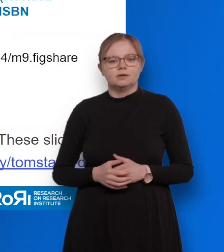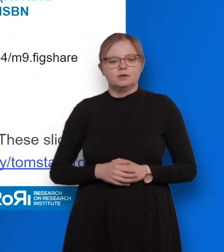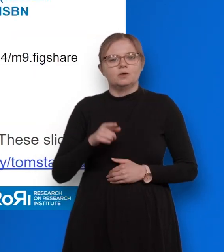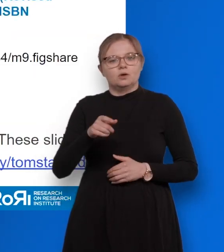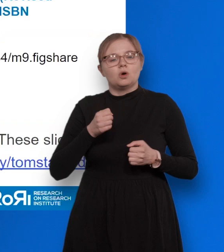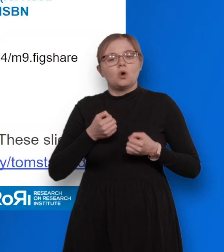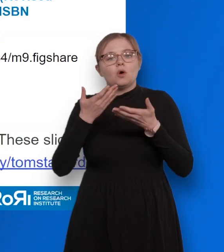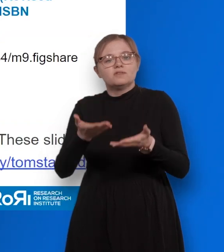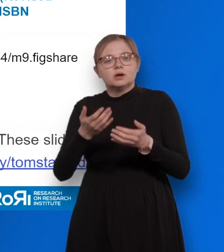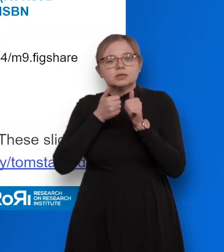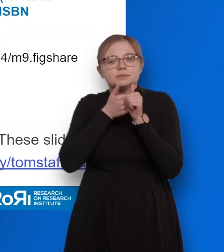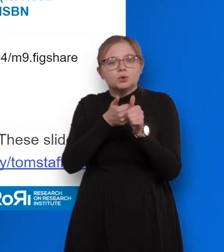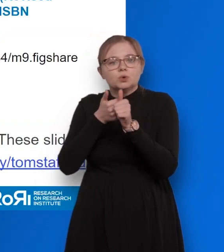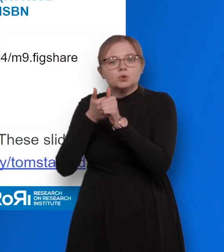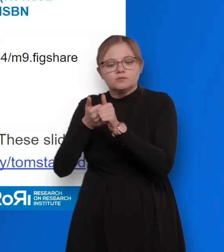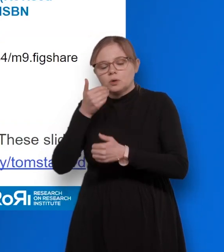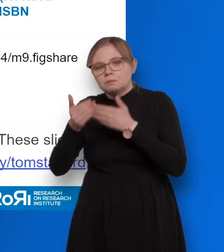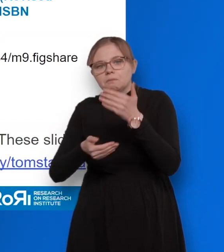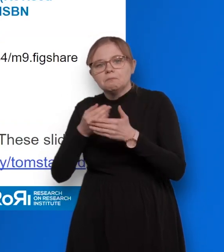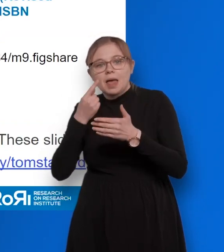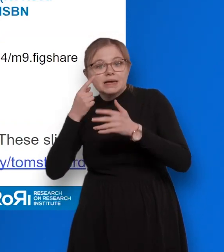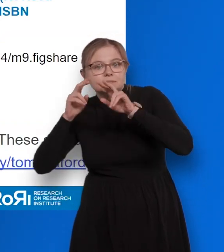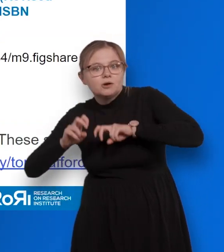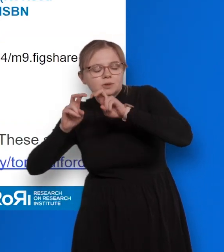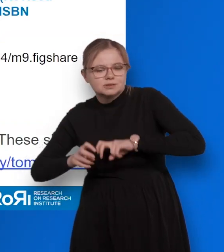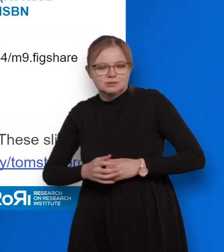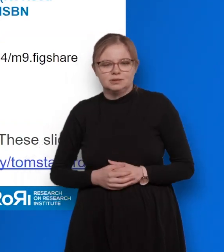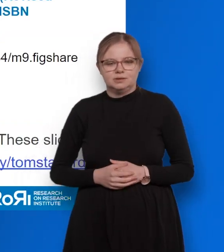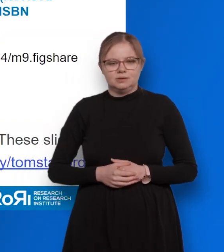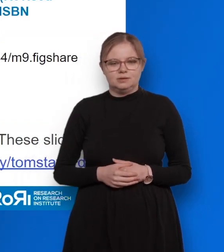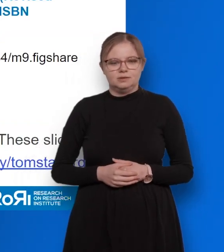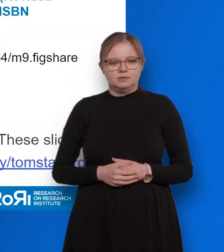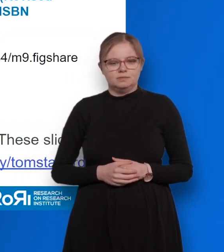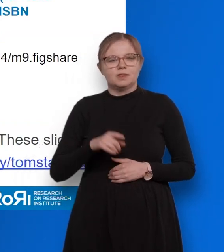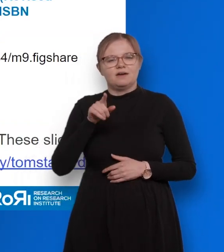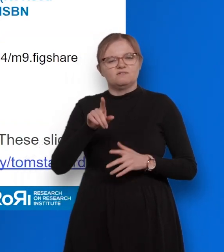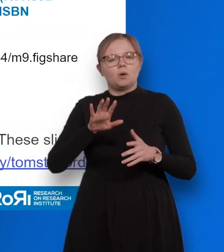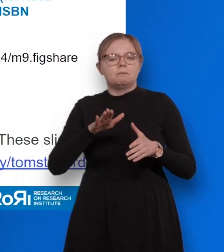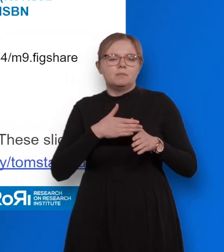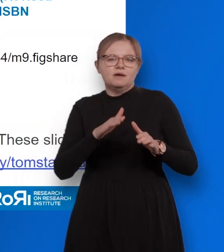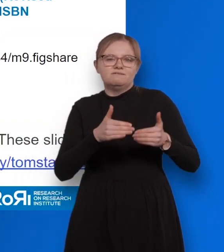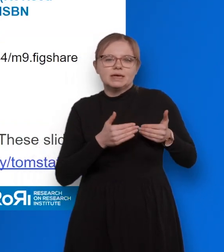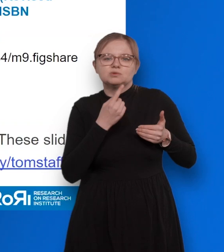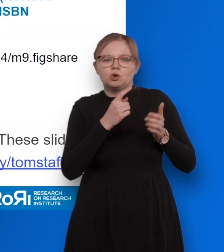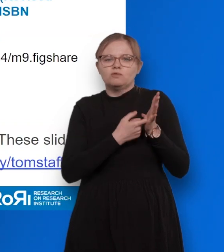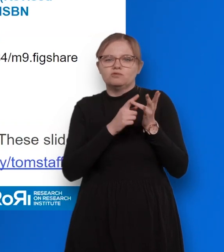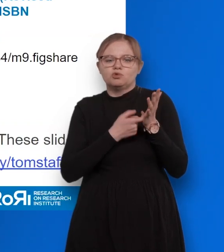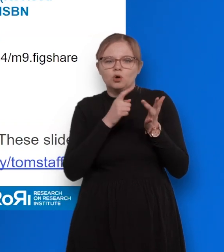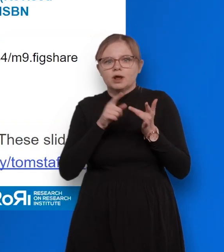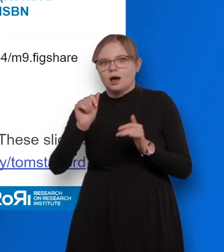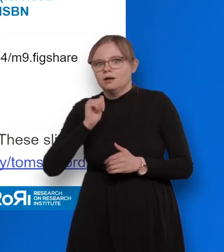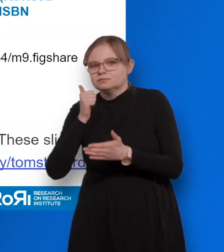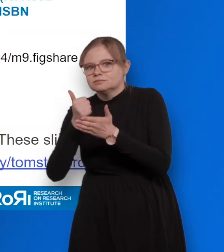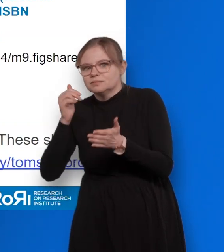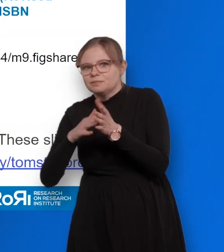We offer support on running experiments. We've got this thing called from phase 1 of ORI. Excellent,